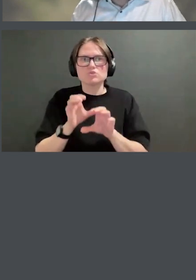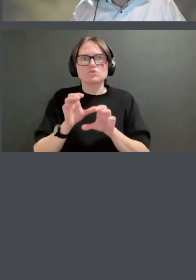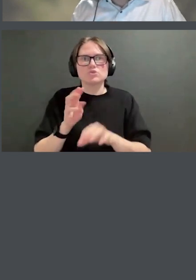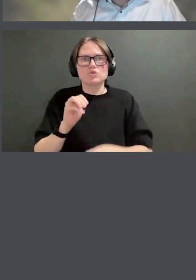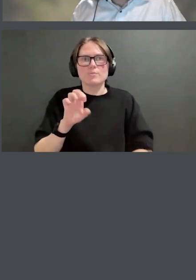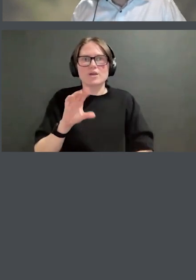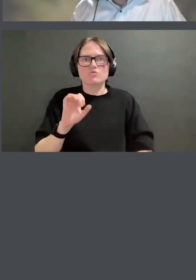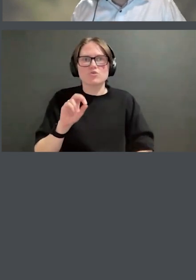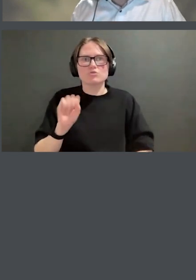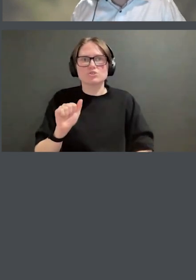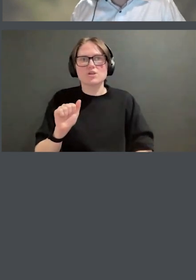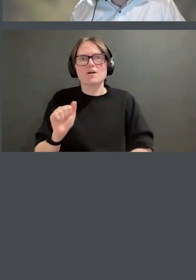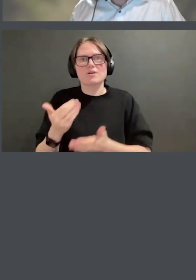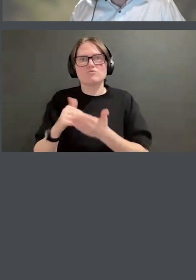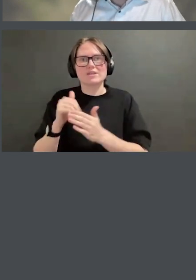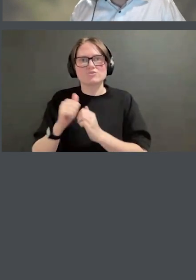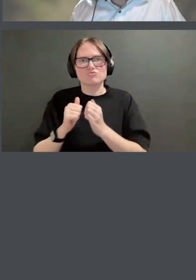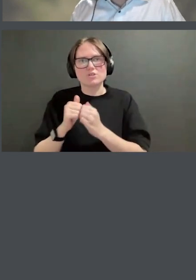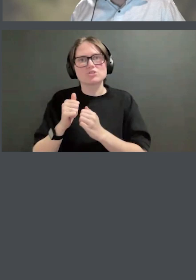for later